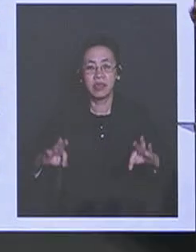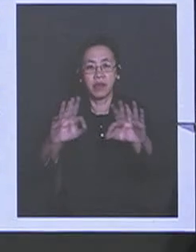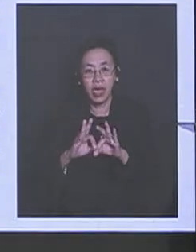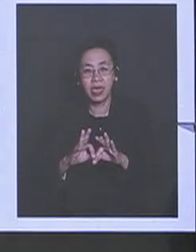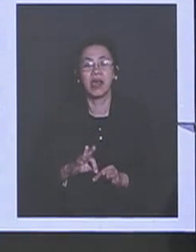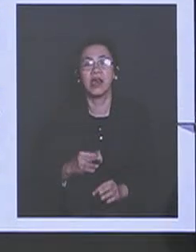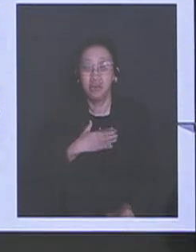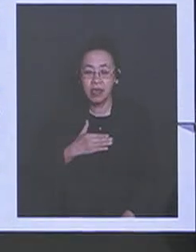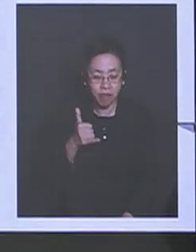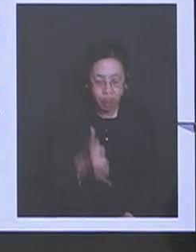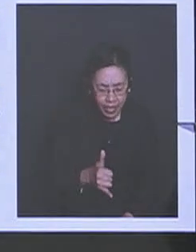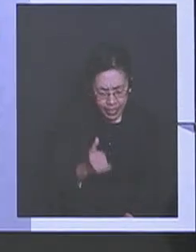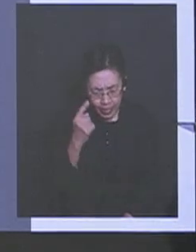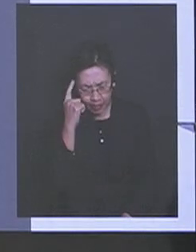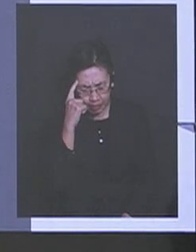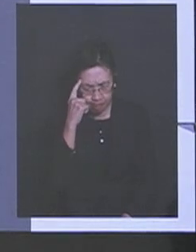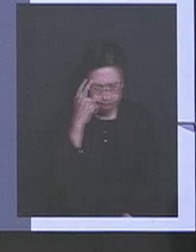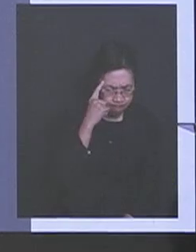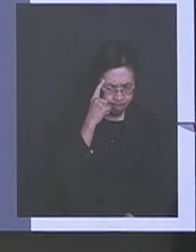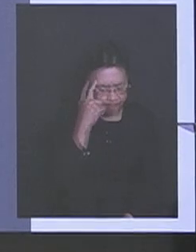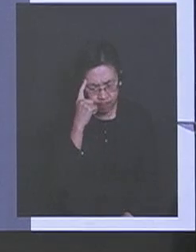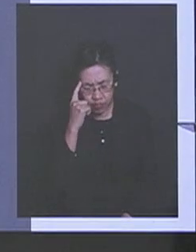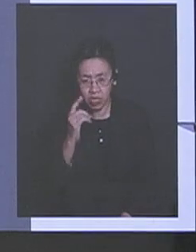think about it from that perspective.